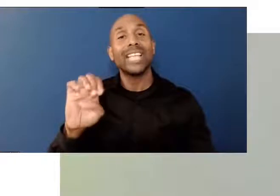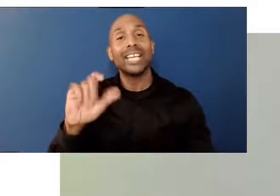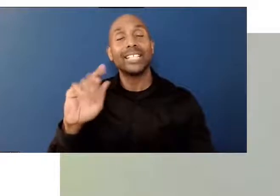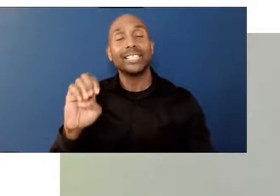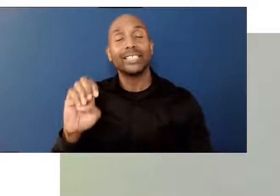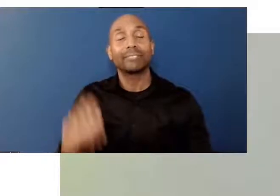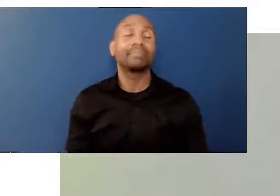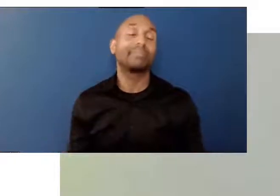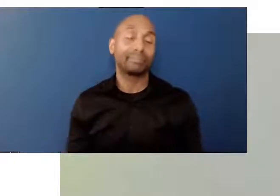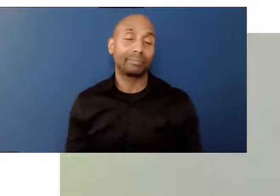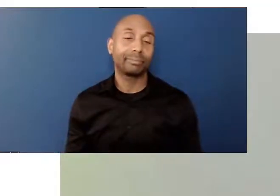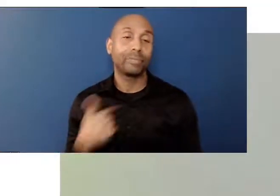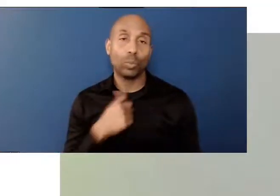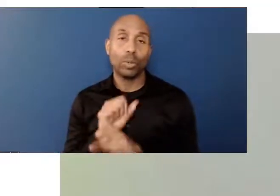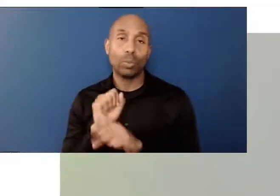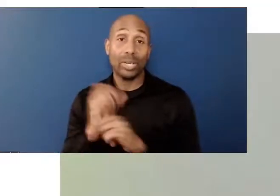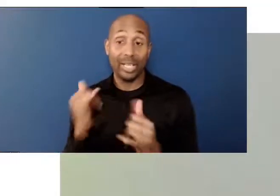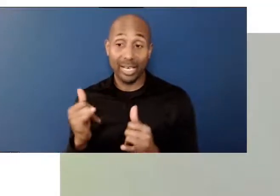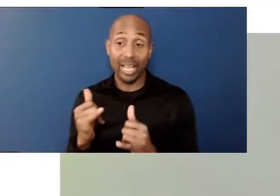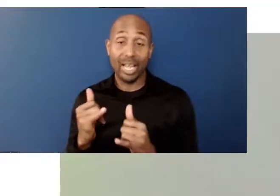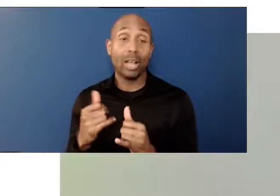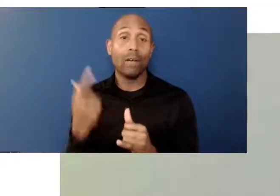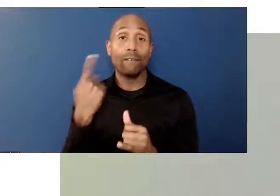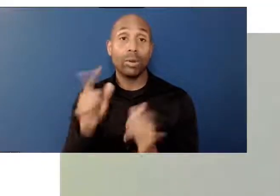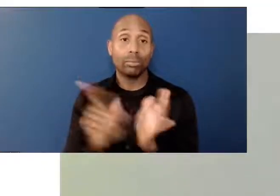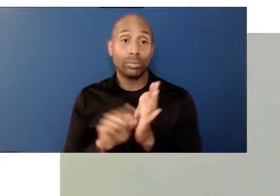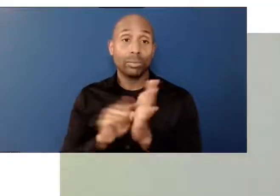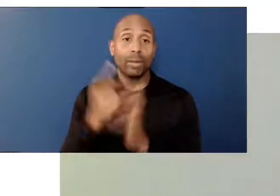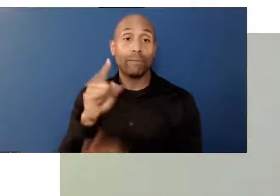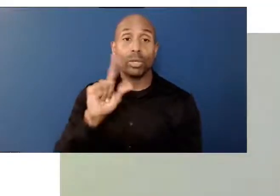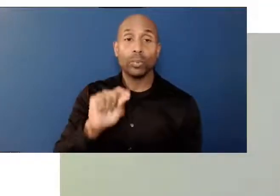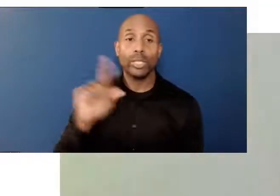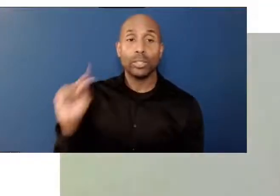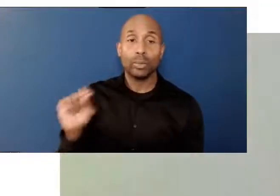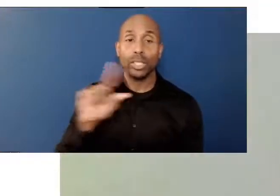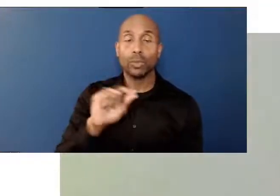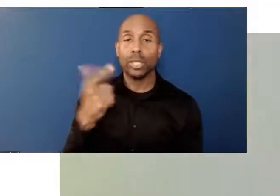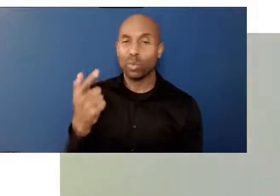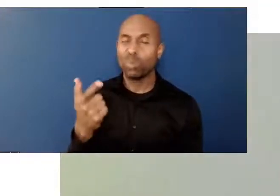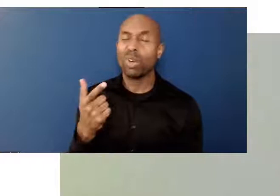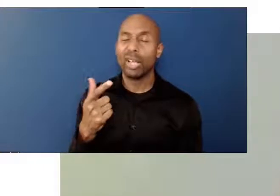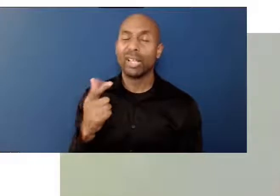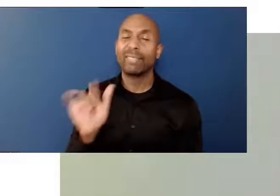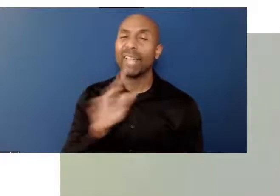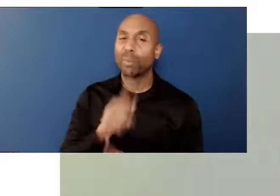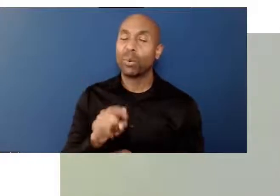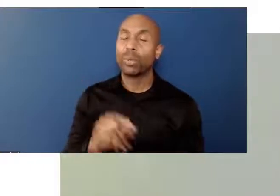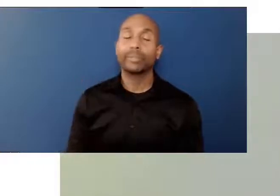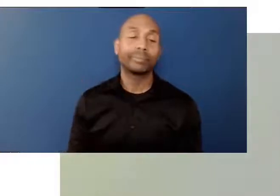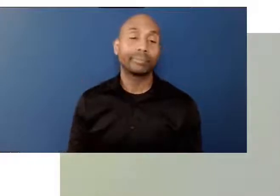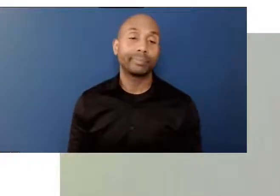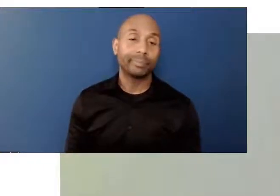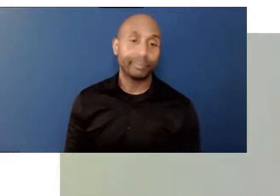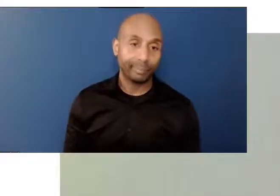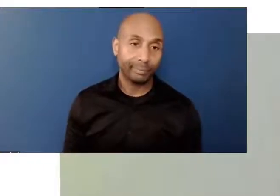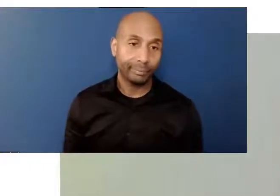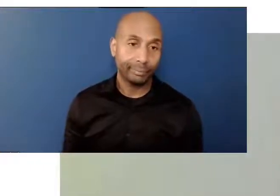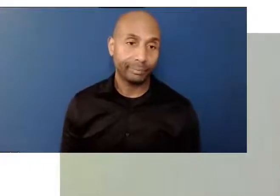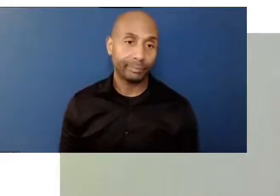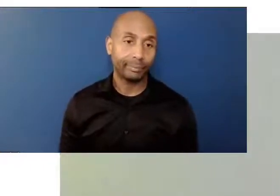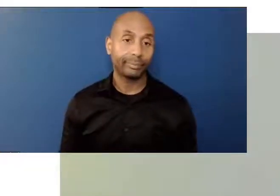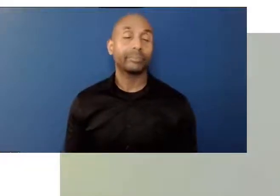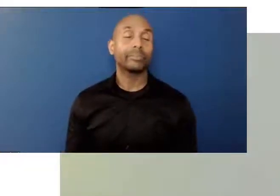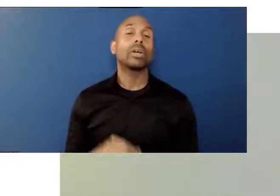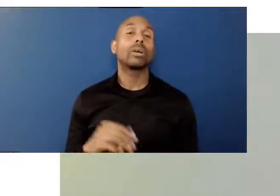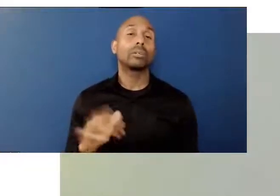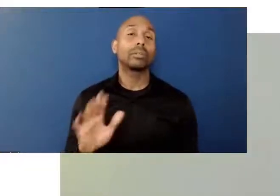Annual Report for 2020-2021. Now, to help develop the plan back in 2018, and because